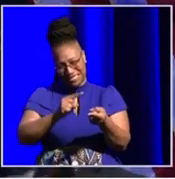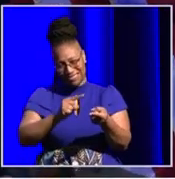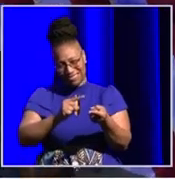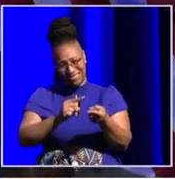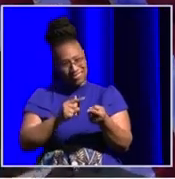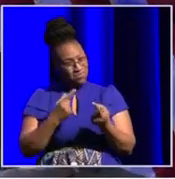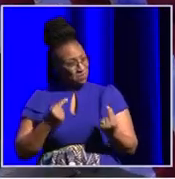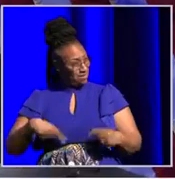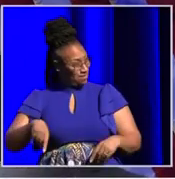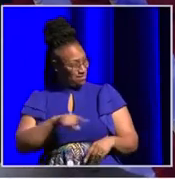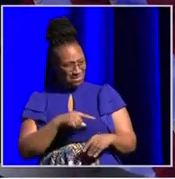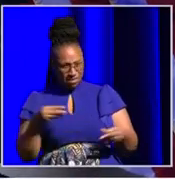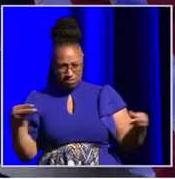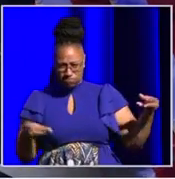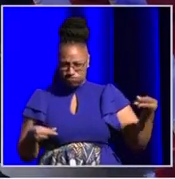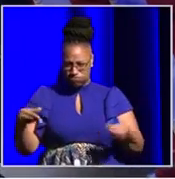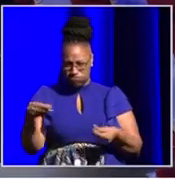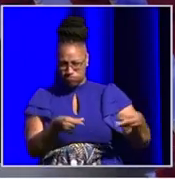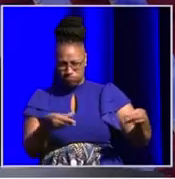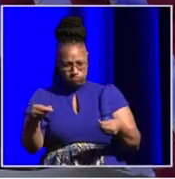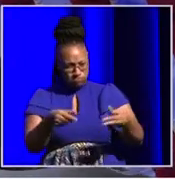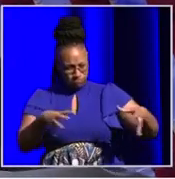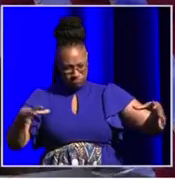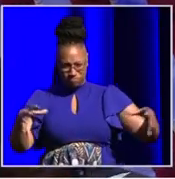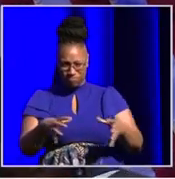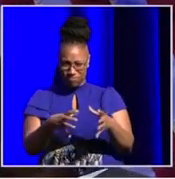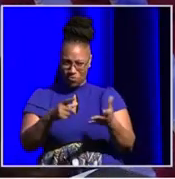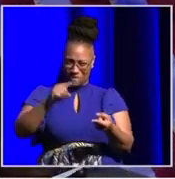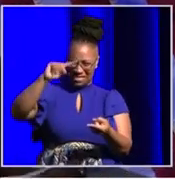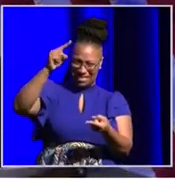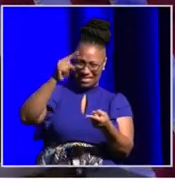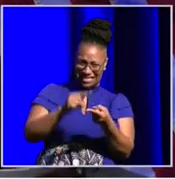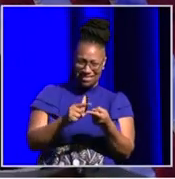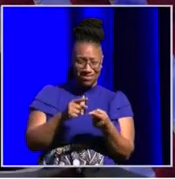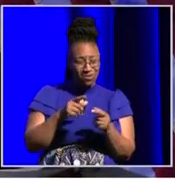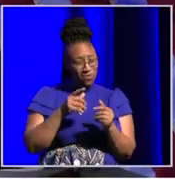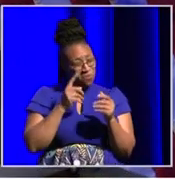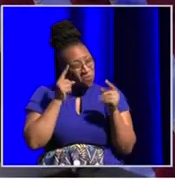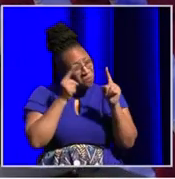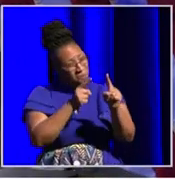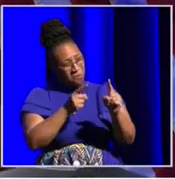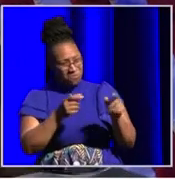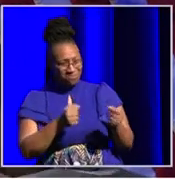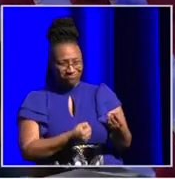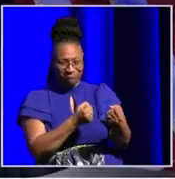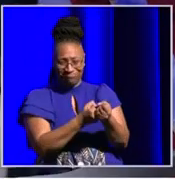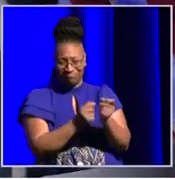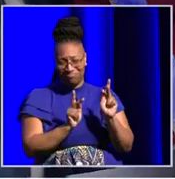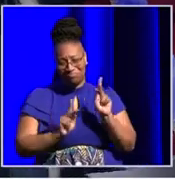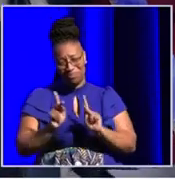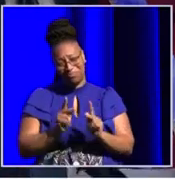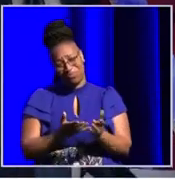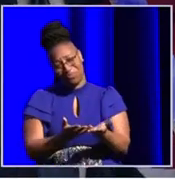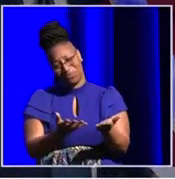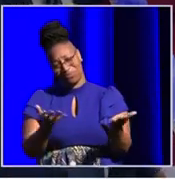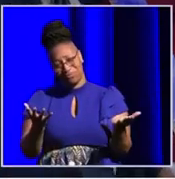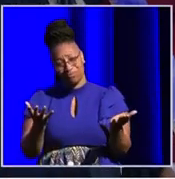people, creates new jobs and careers to meet tomorrow's demands, and combating climate change to reshape the district's energy future to